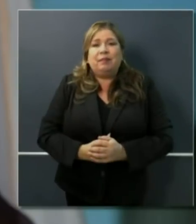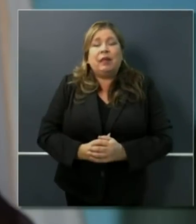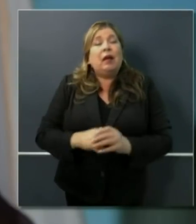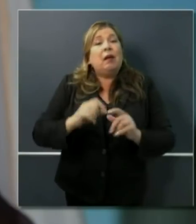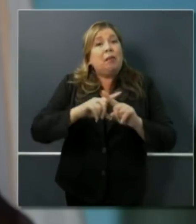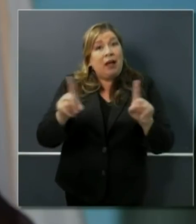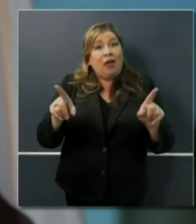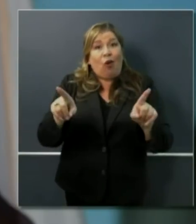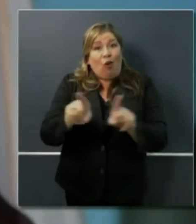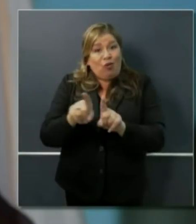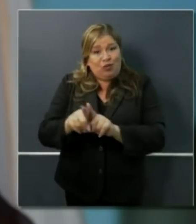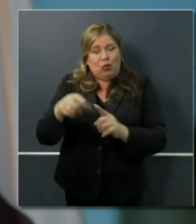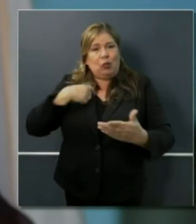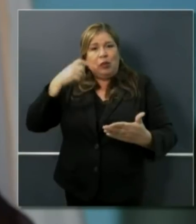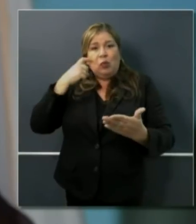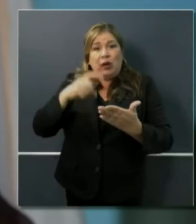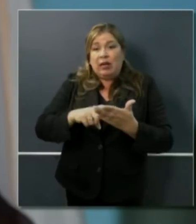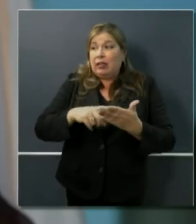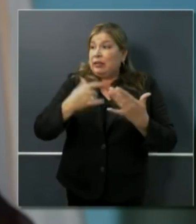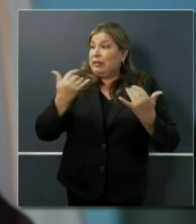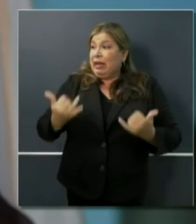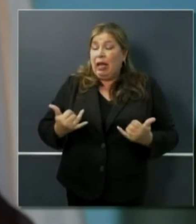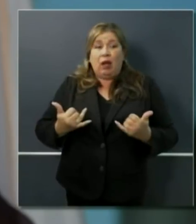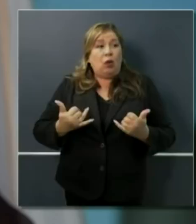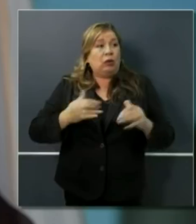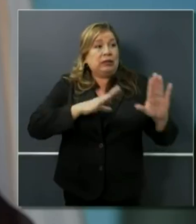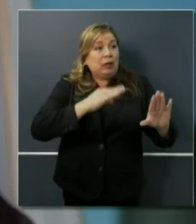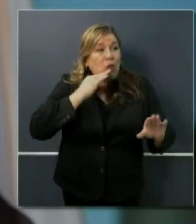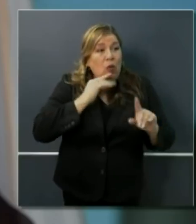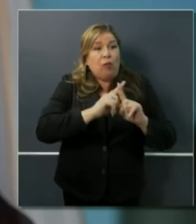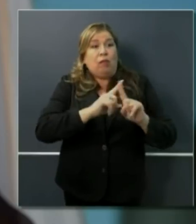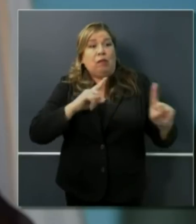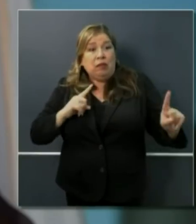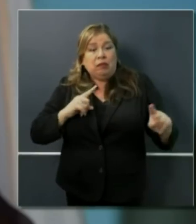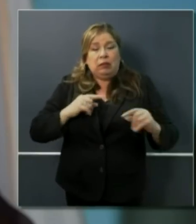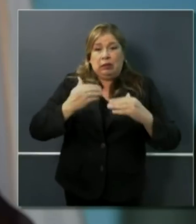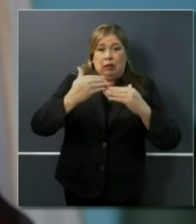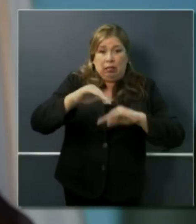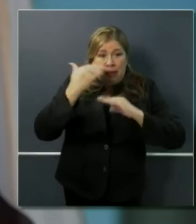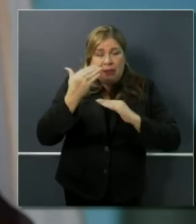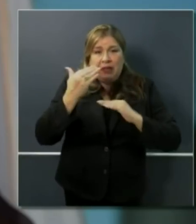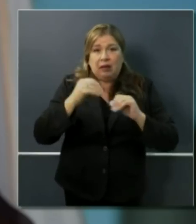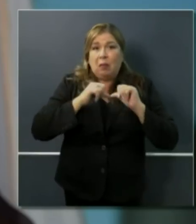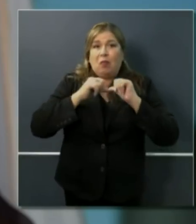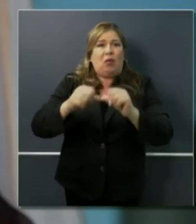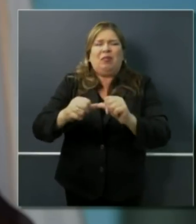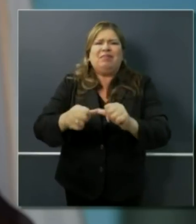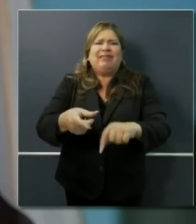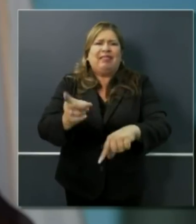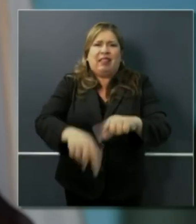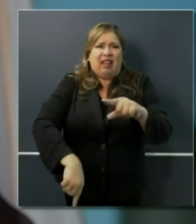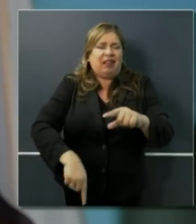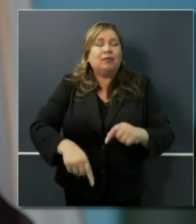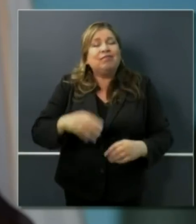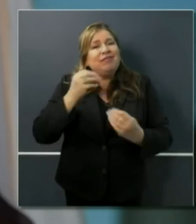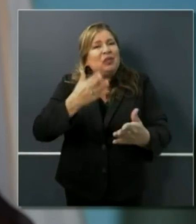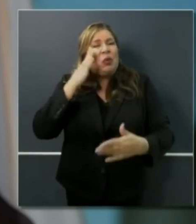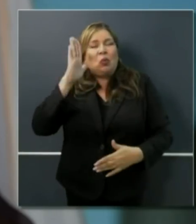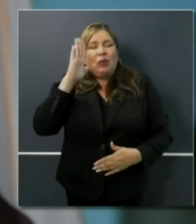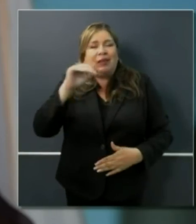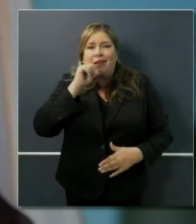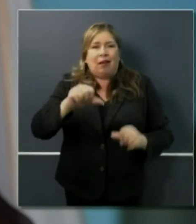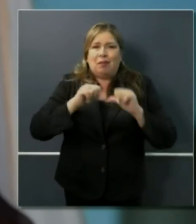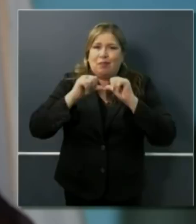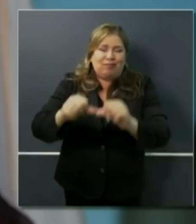that this can't be a permanent state. And I want you to know it's not. It will not be a permanent state. We recognize